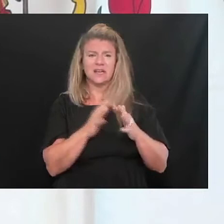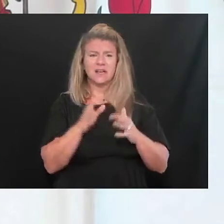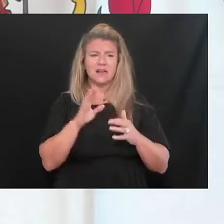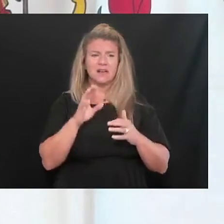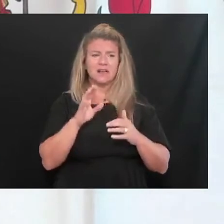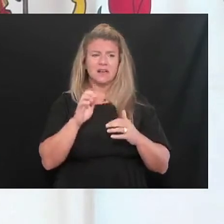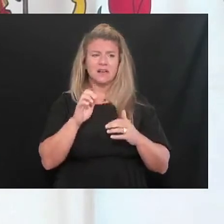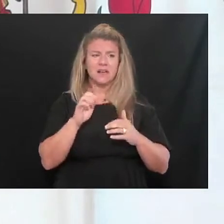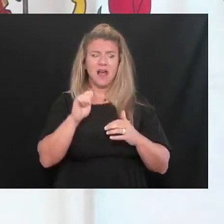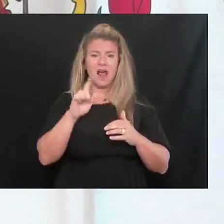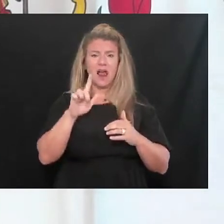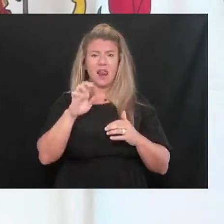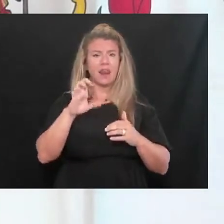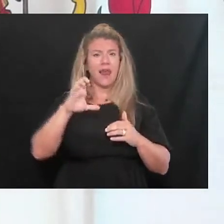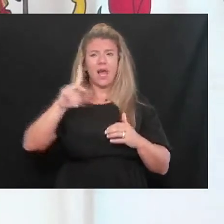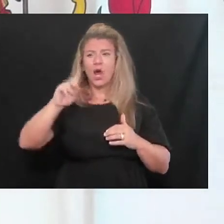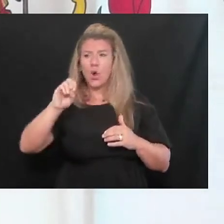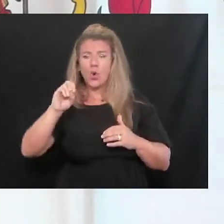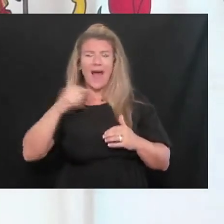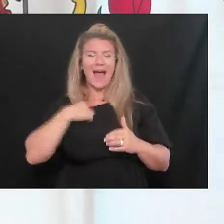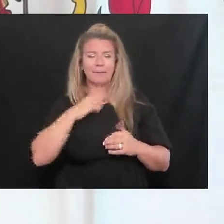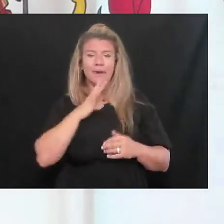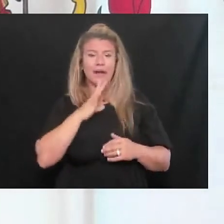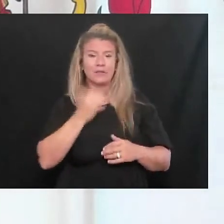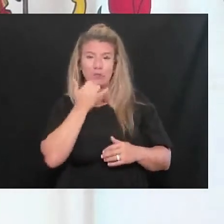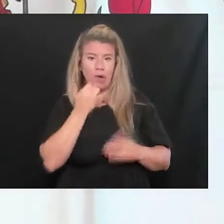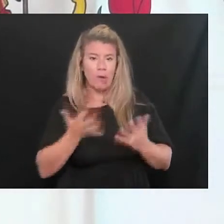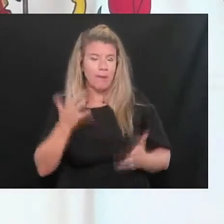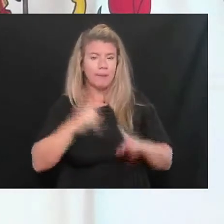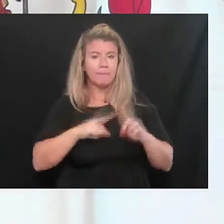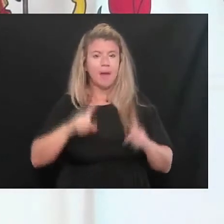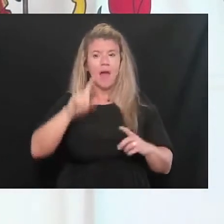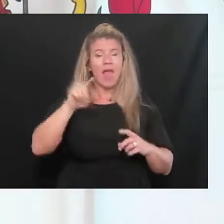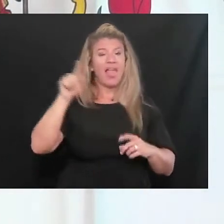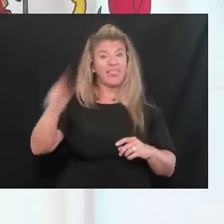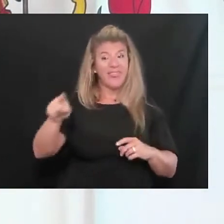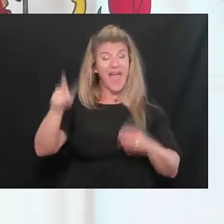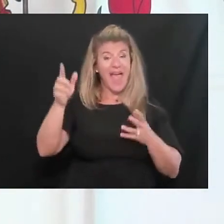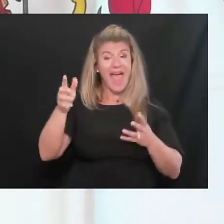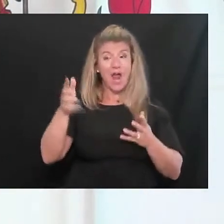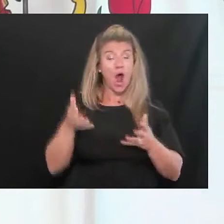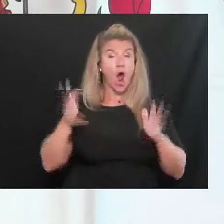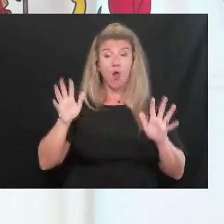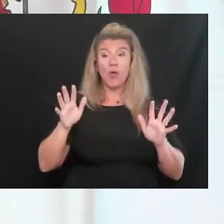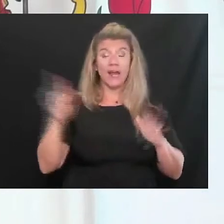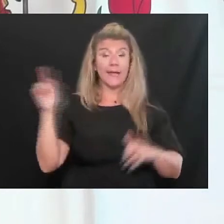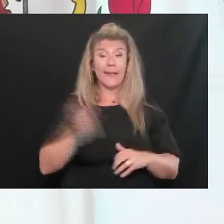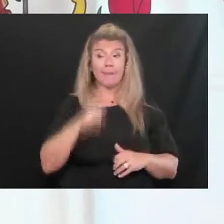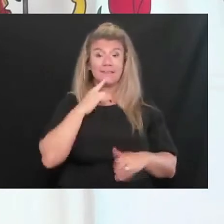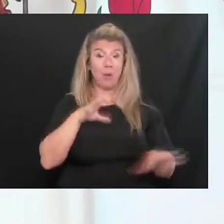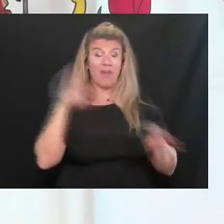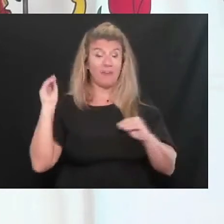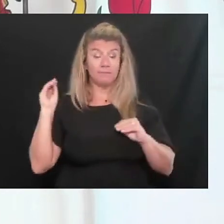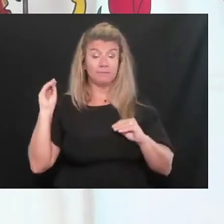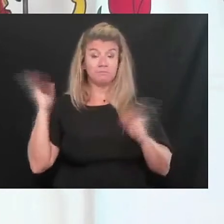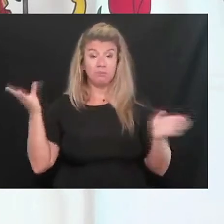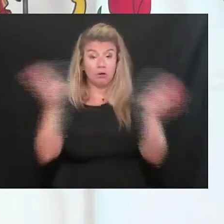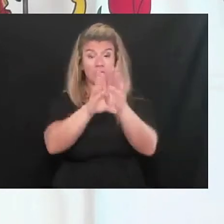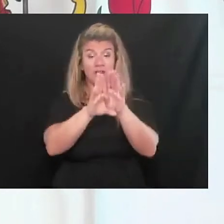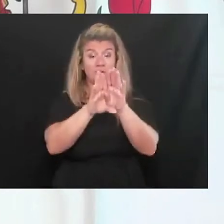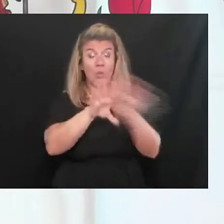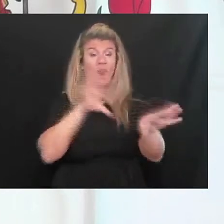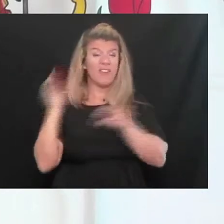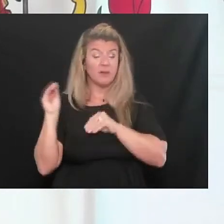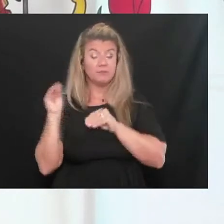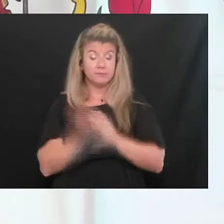or, you know, I may pronounce that wrong, but they'd come into us and said, we're leaving. We're shutting it down. We're